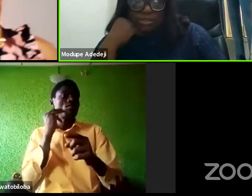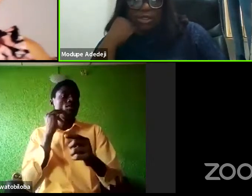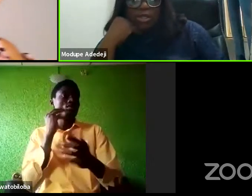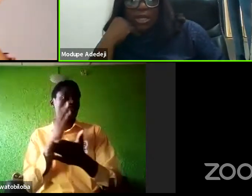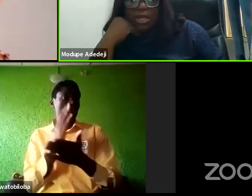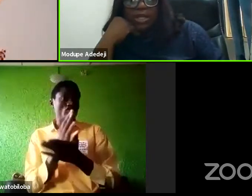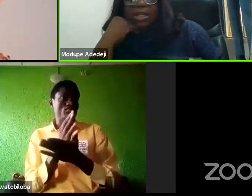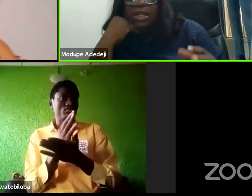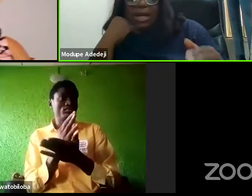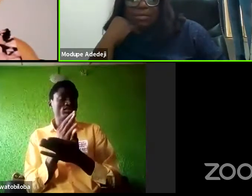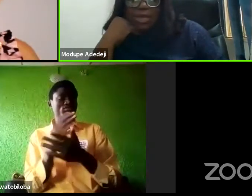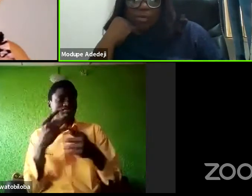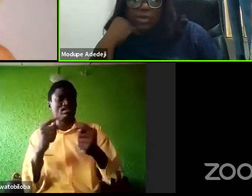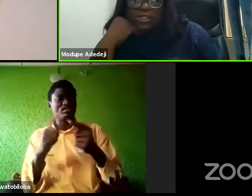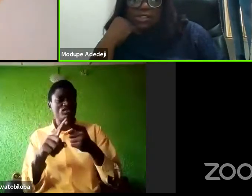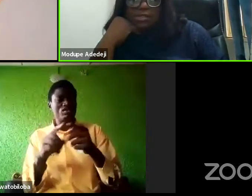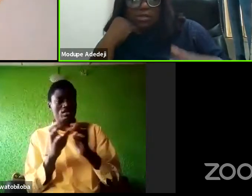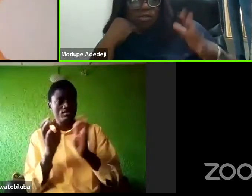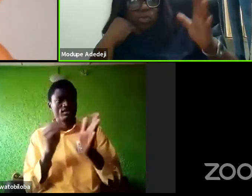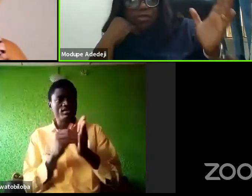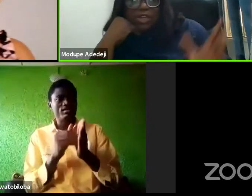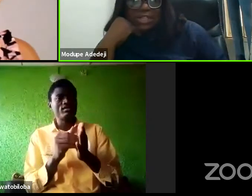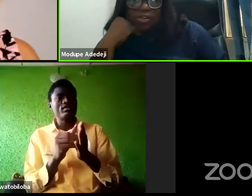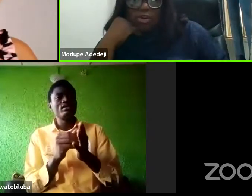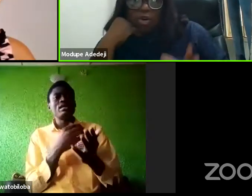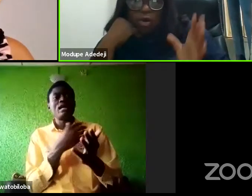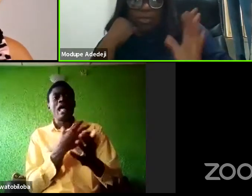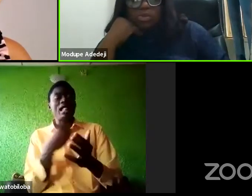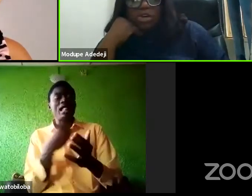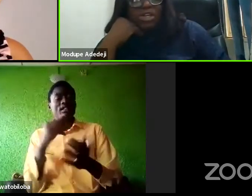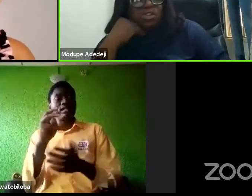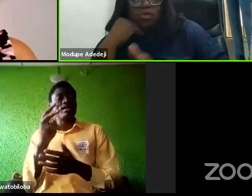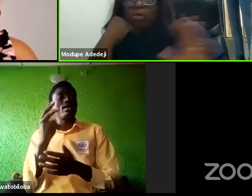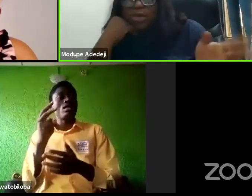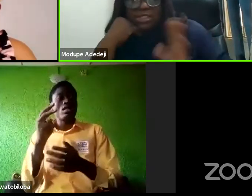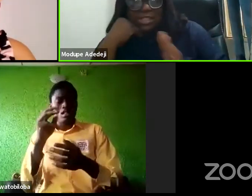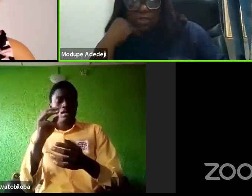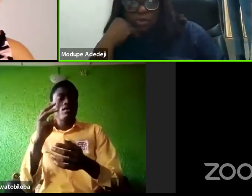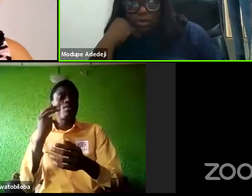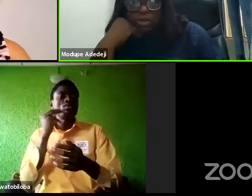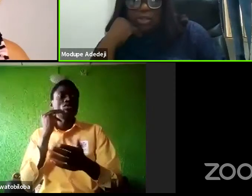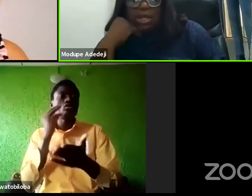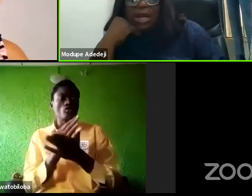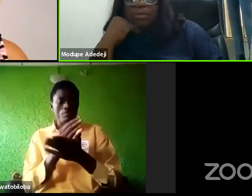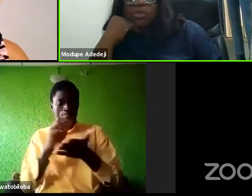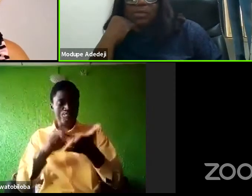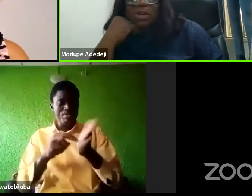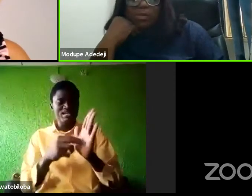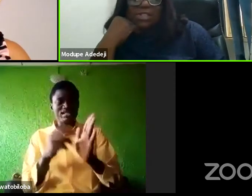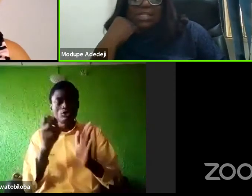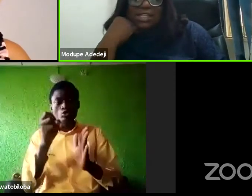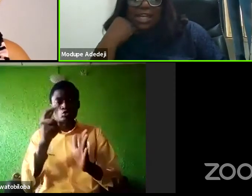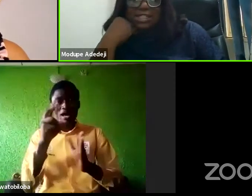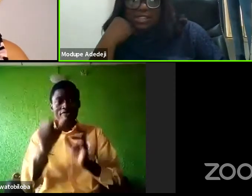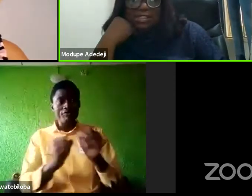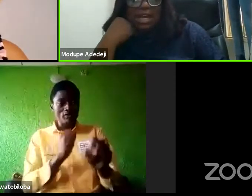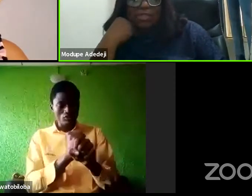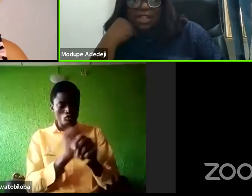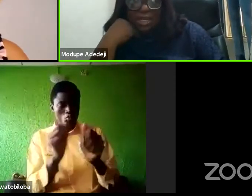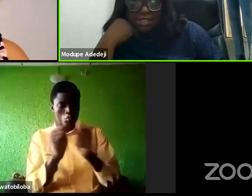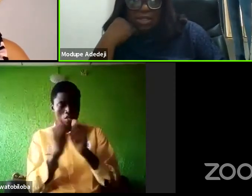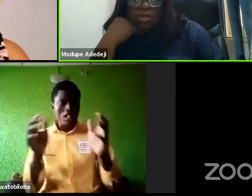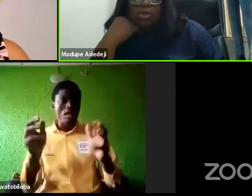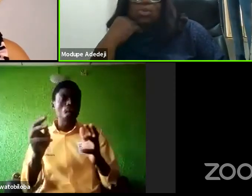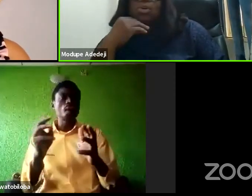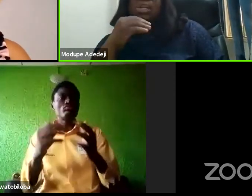just joining. And menopause is 12 years, complete 12 years of no menses at all. And postmenopause are the years